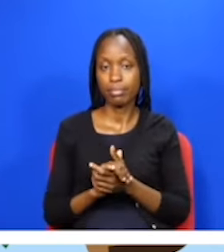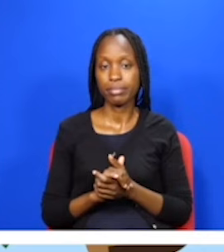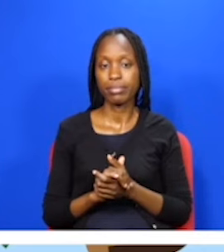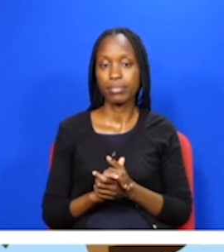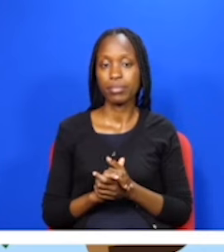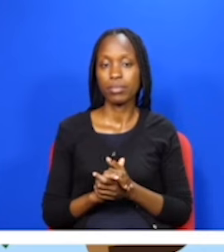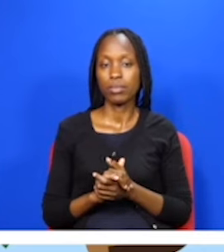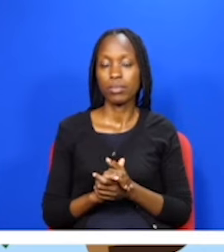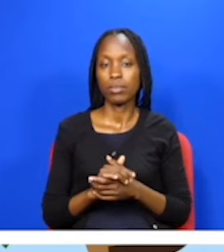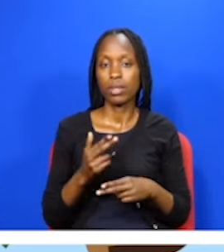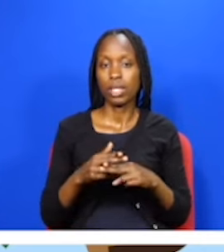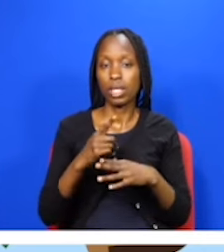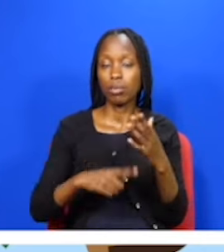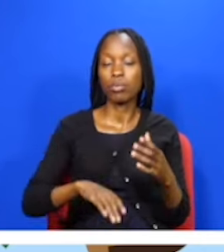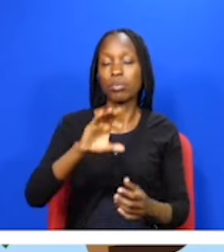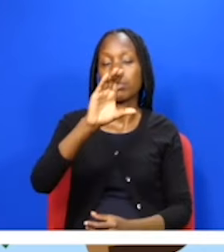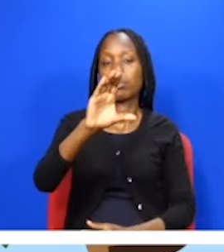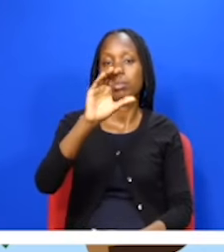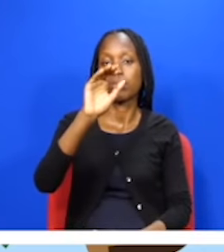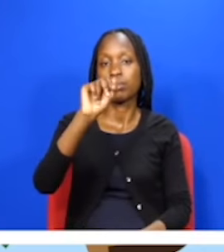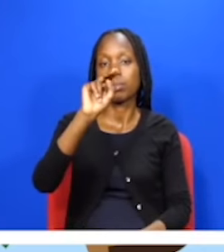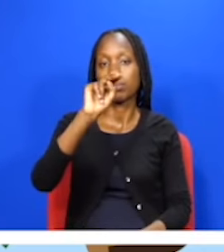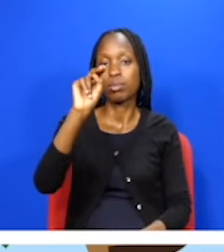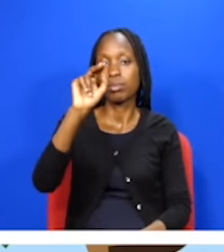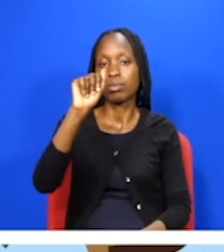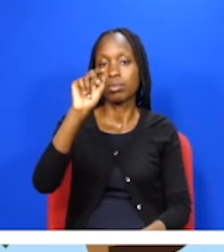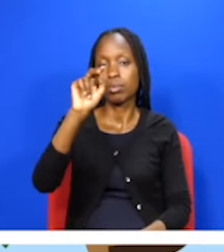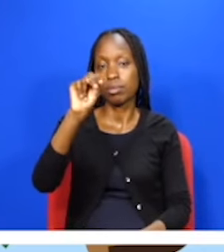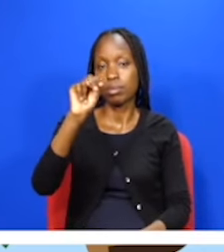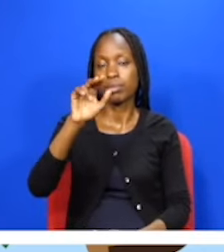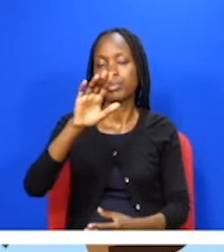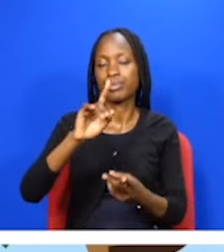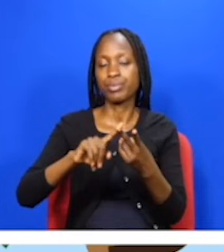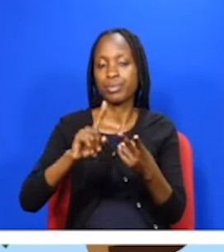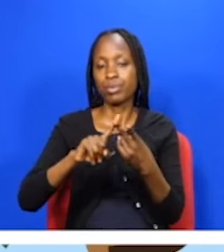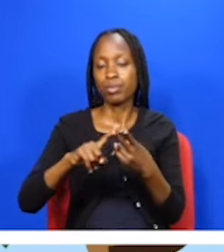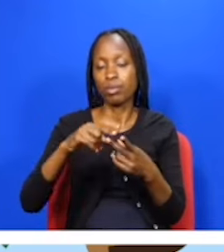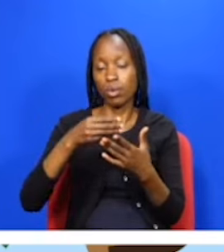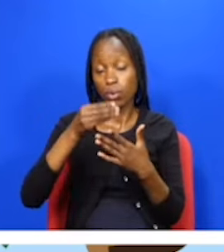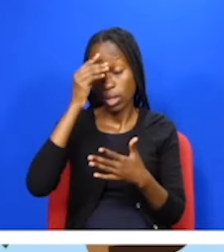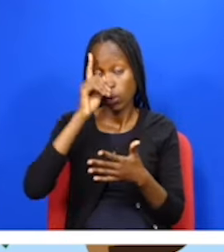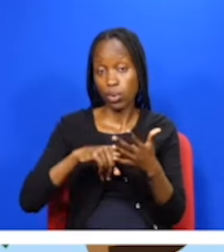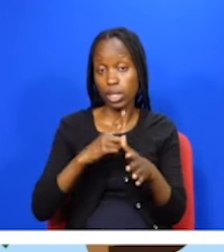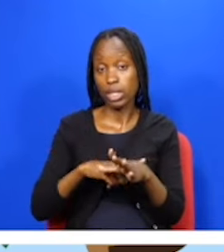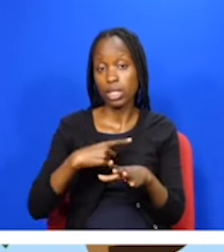called Canaan. Number two, we have also learned that